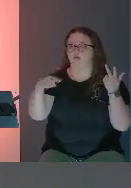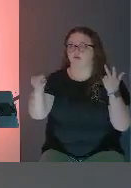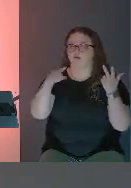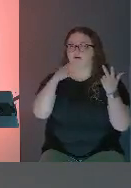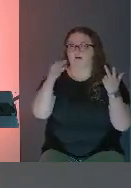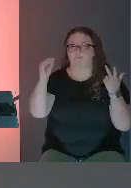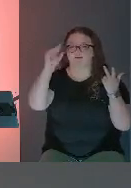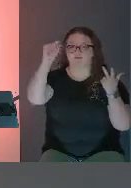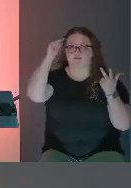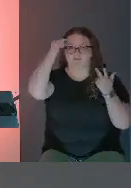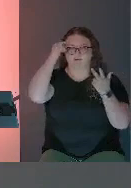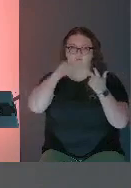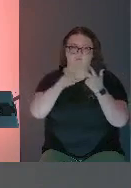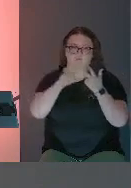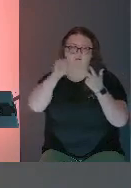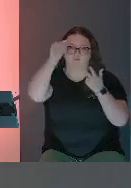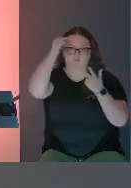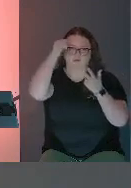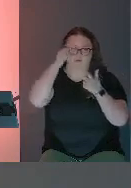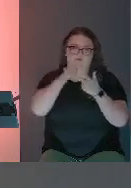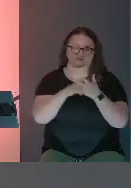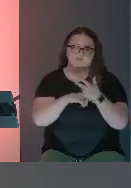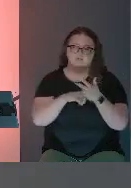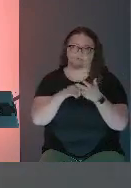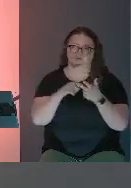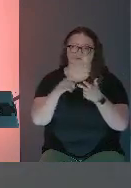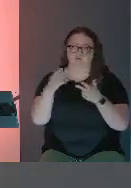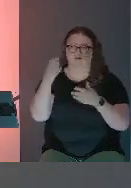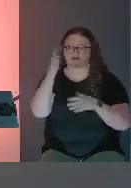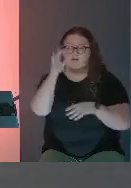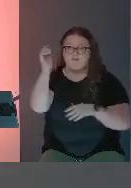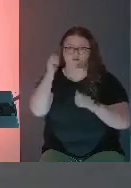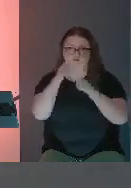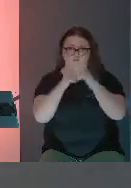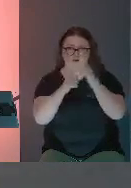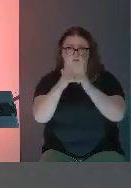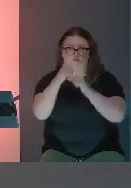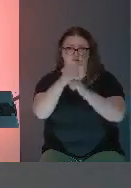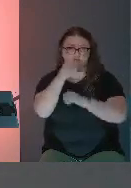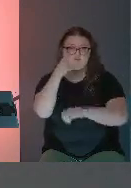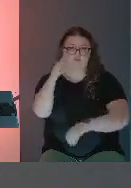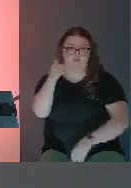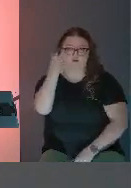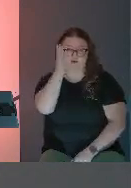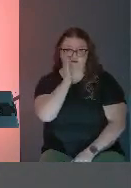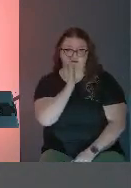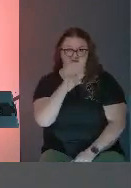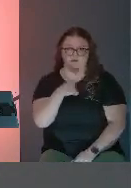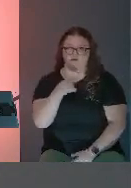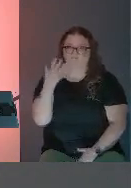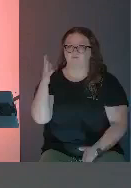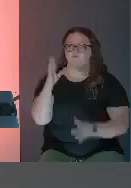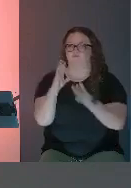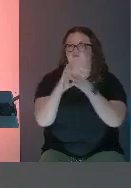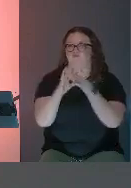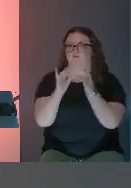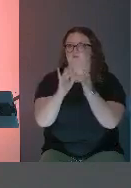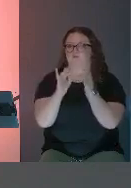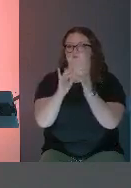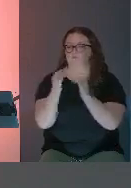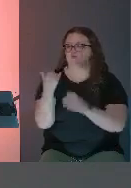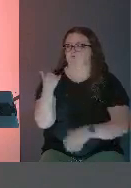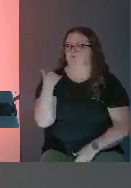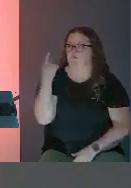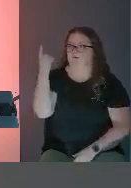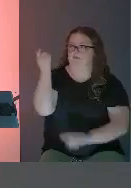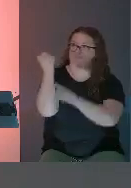3 institutions ordained and structured by God. As I mentioned earlier, he is a God of